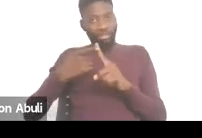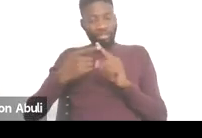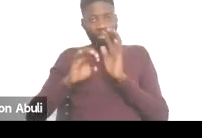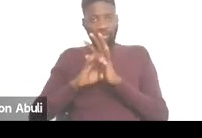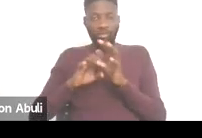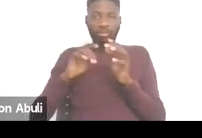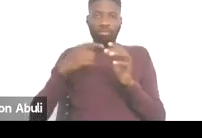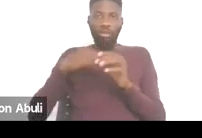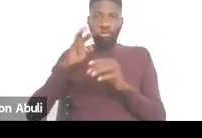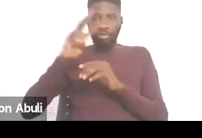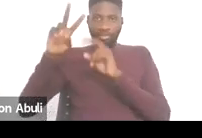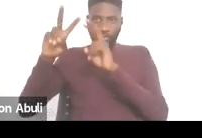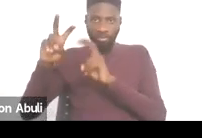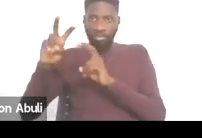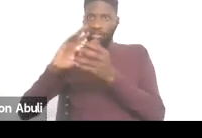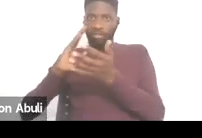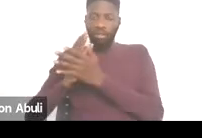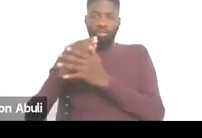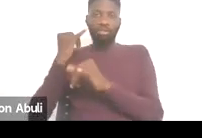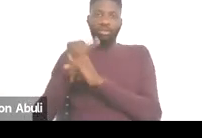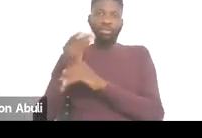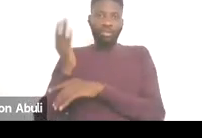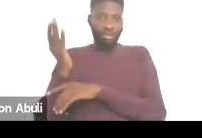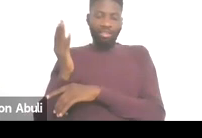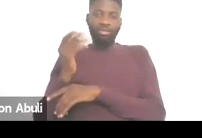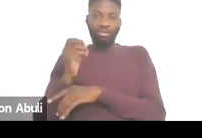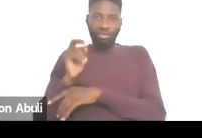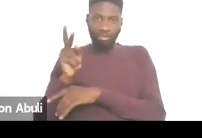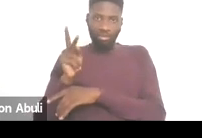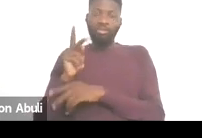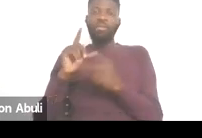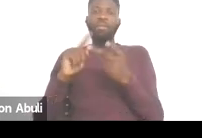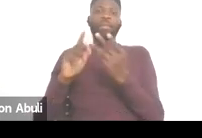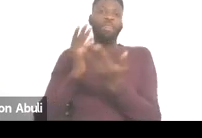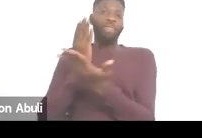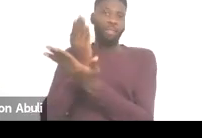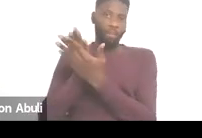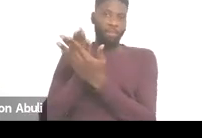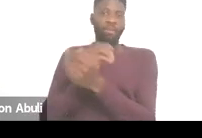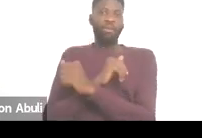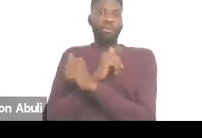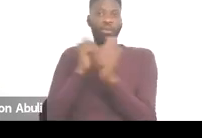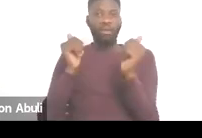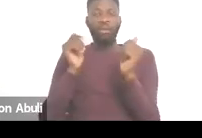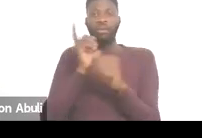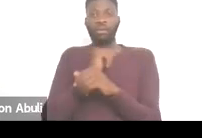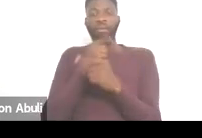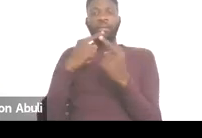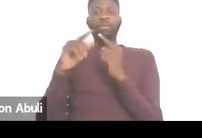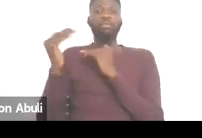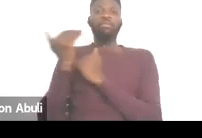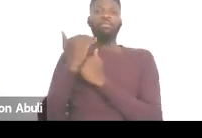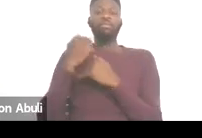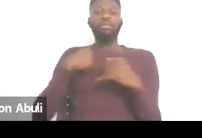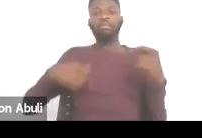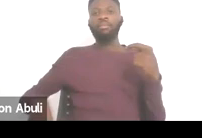the website, I have confirmed that this is genuine, this is okay. I have applied through the right channels, but I'm told to pay for this